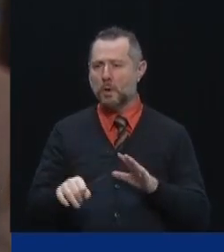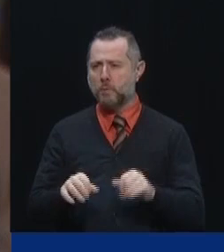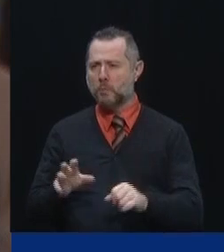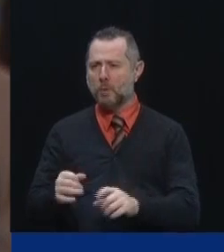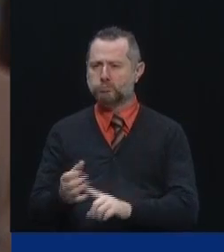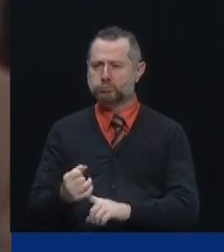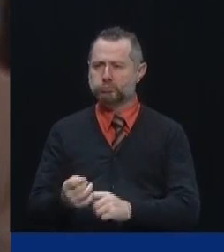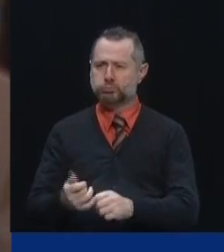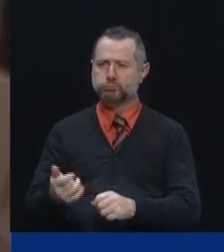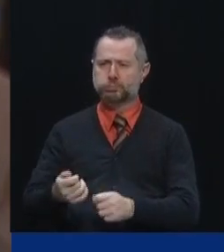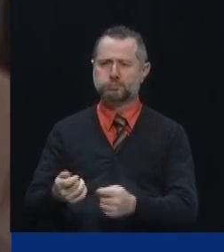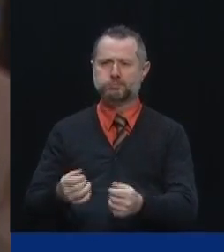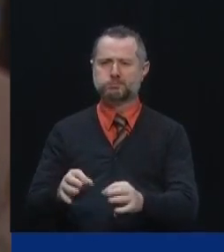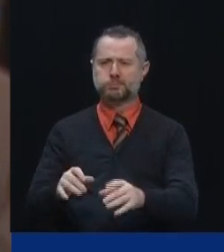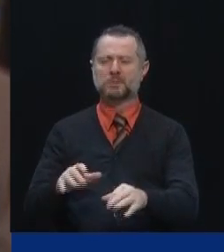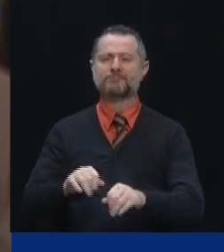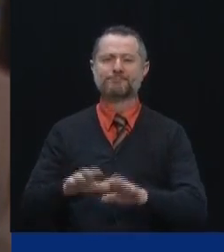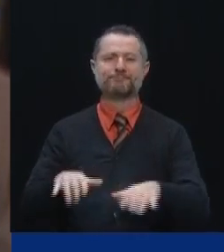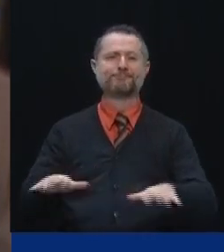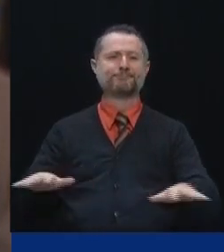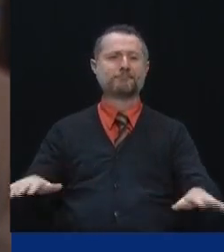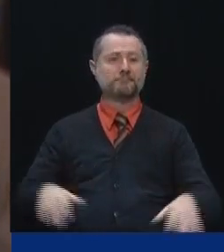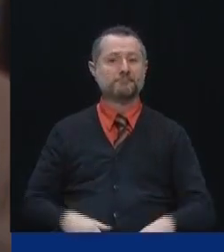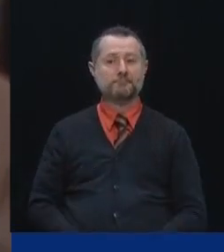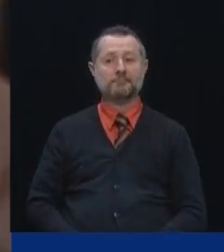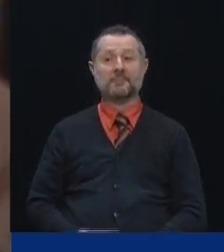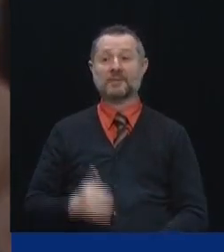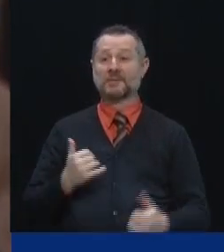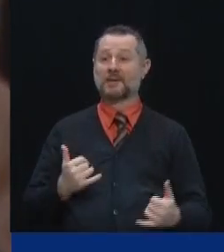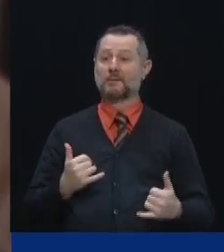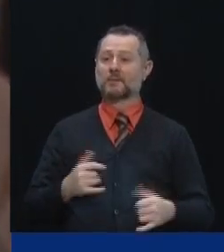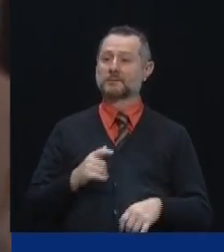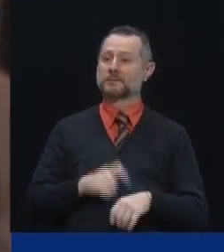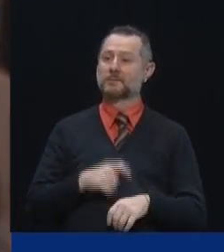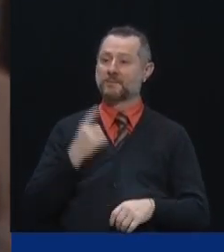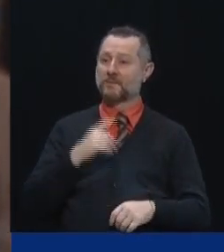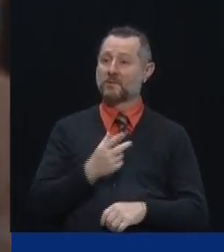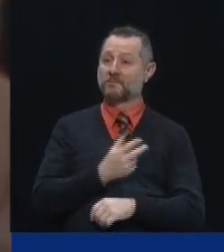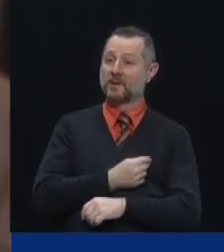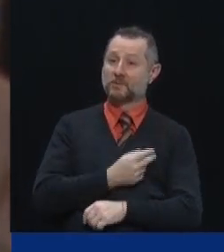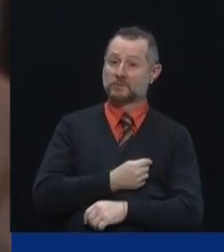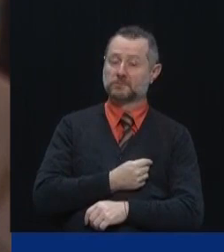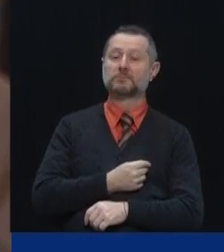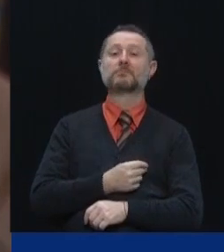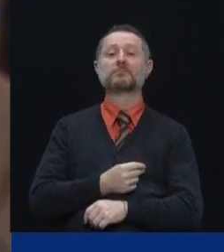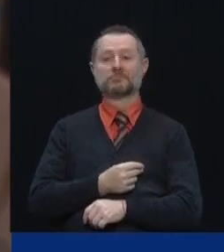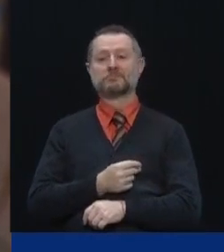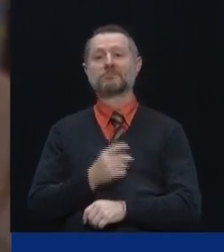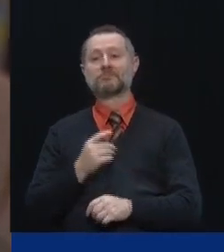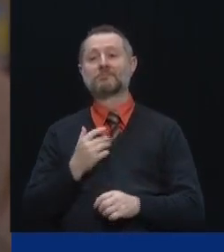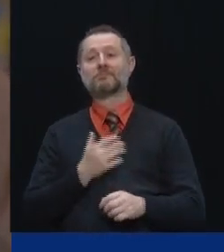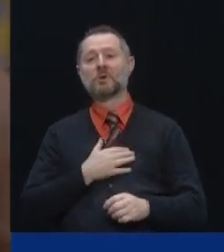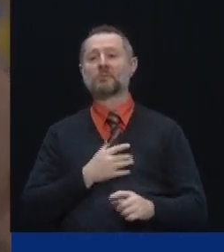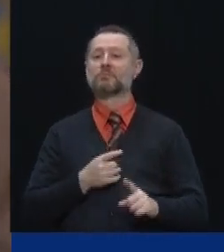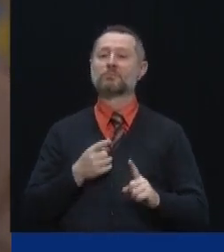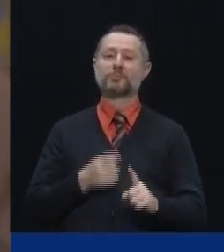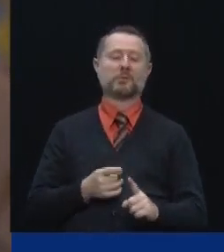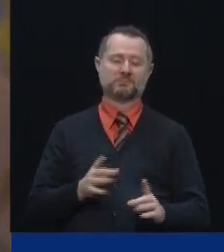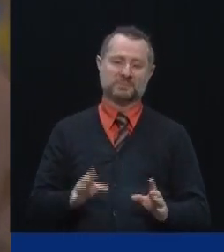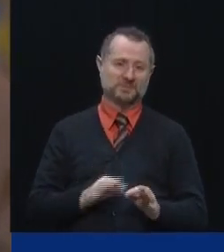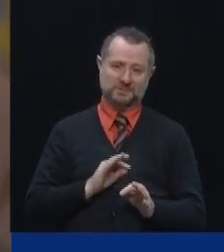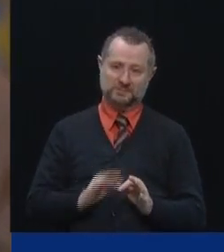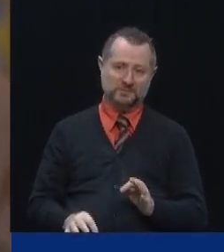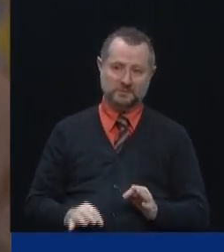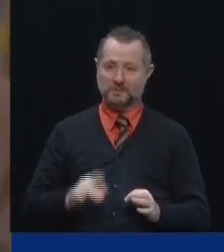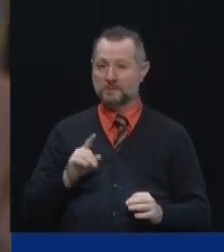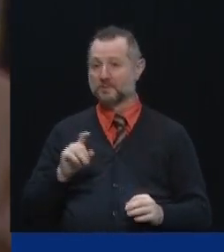that discrimination. So when it comes to the vaccines, my point is very simple. The people who should be at the front of